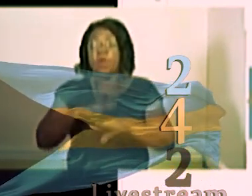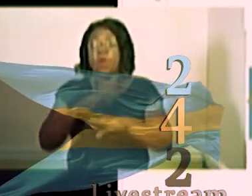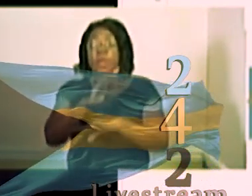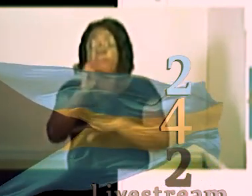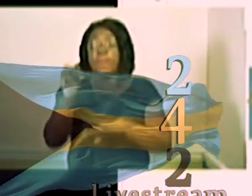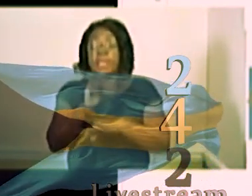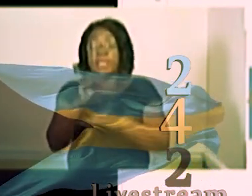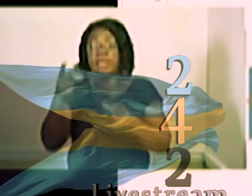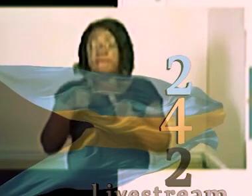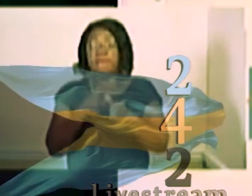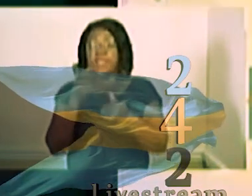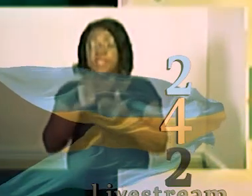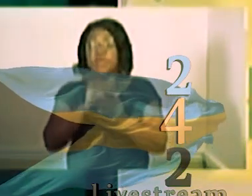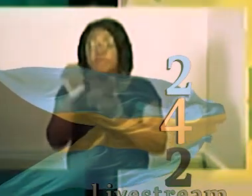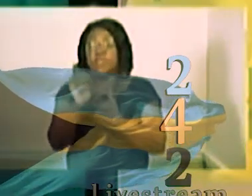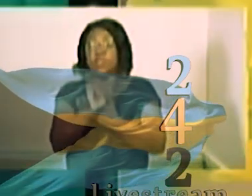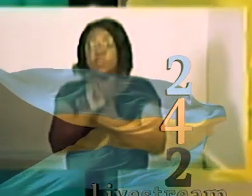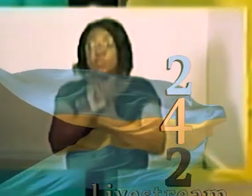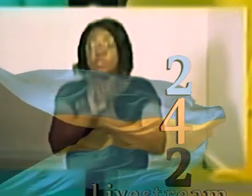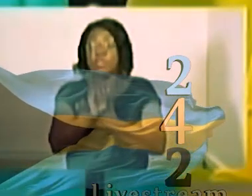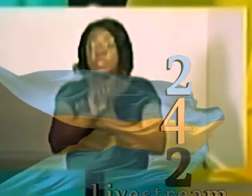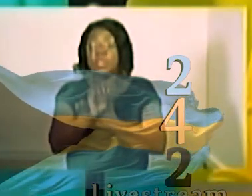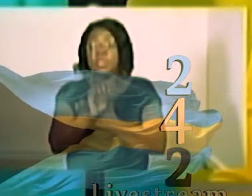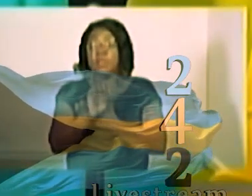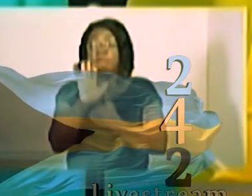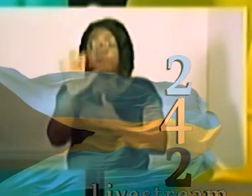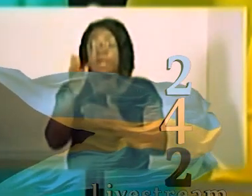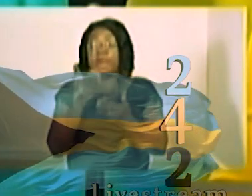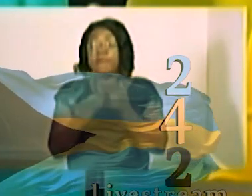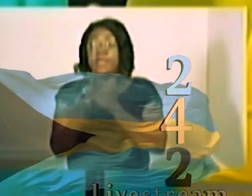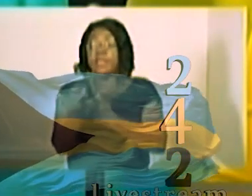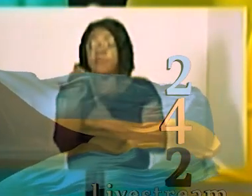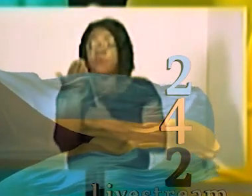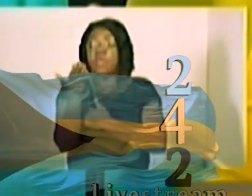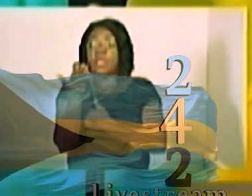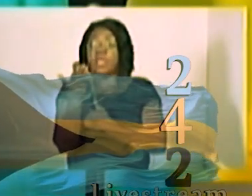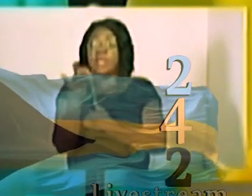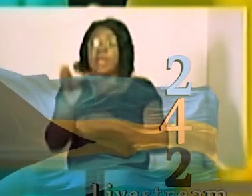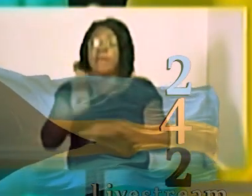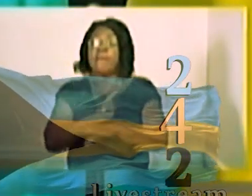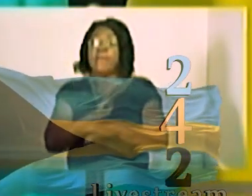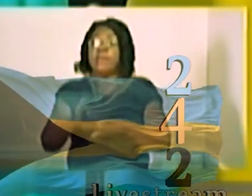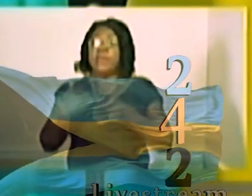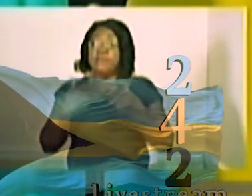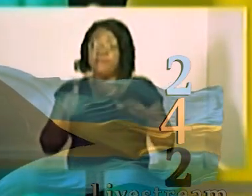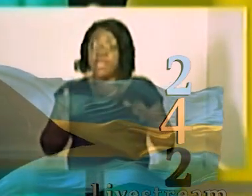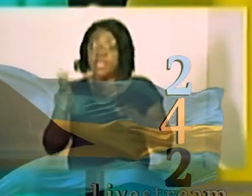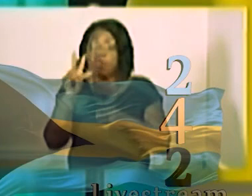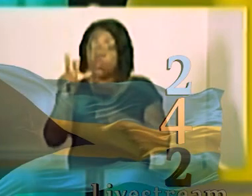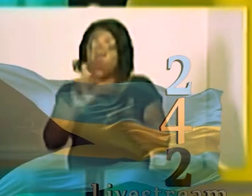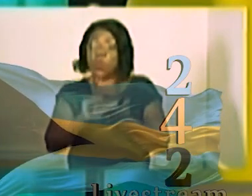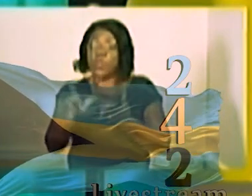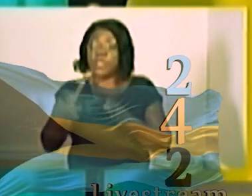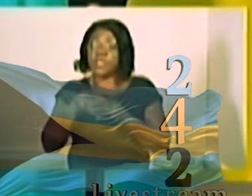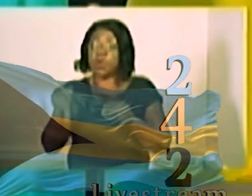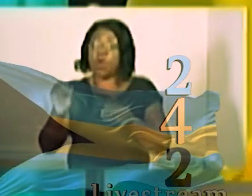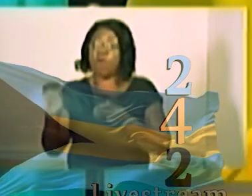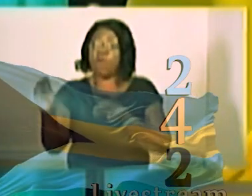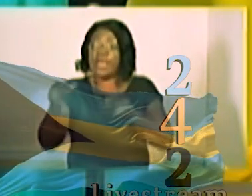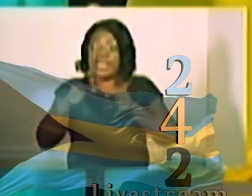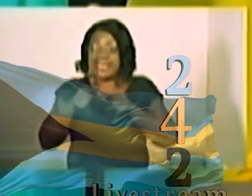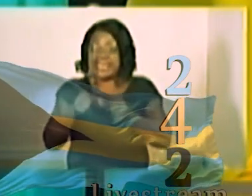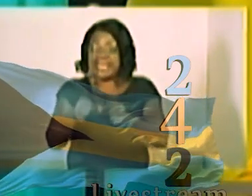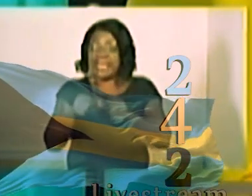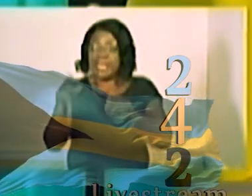Monday, the 1st of June at 5 a.m., Bimini completed 2 weeks of quarantine, and we are awaiting